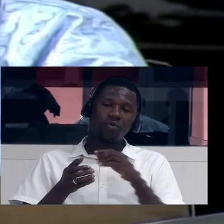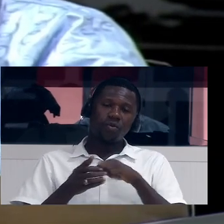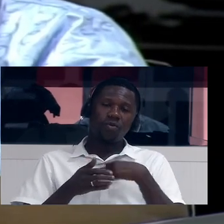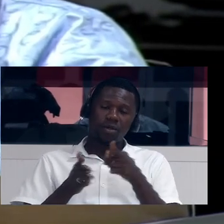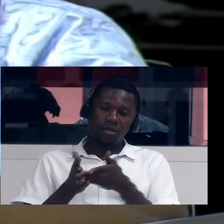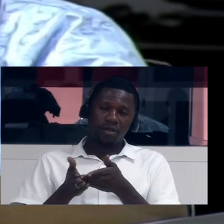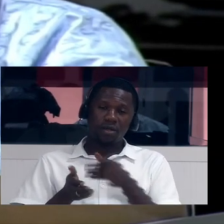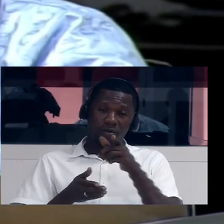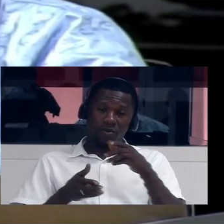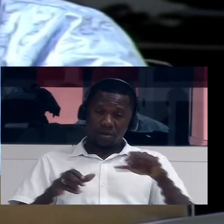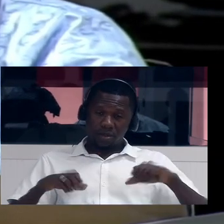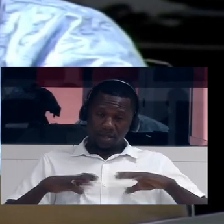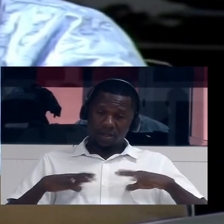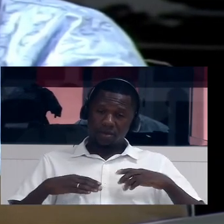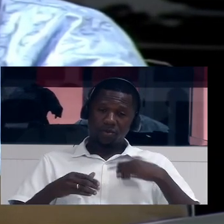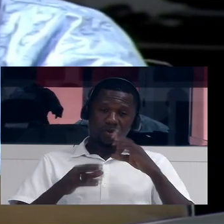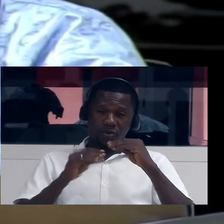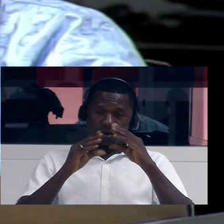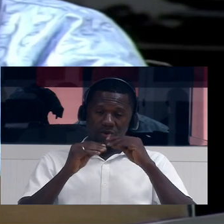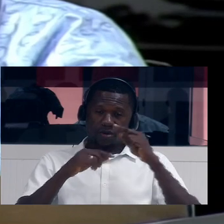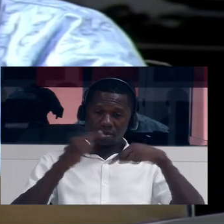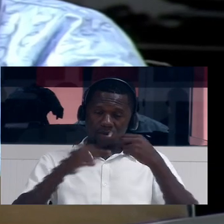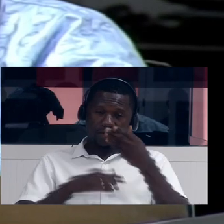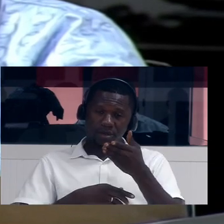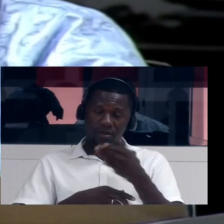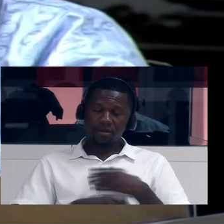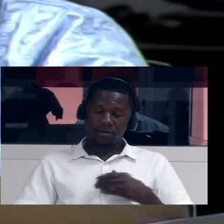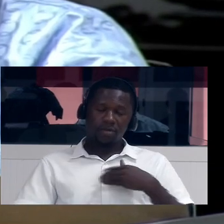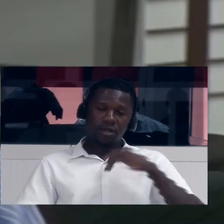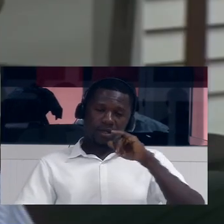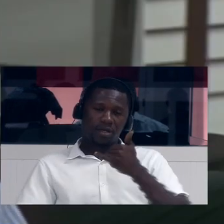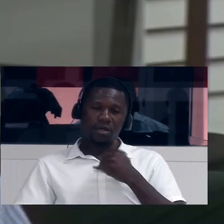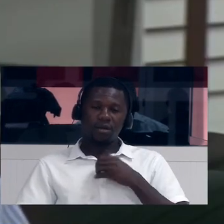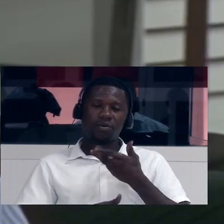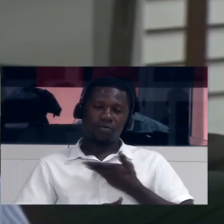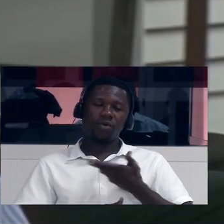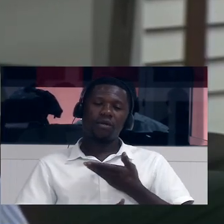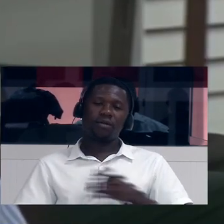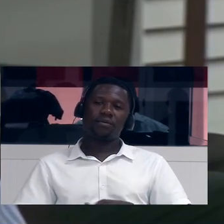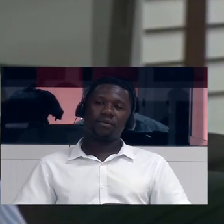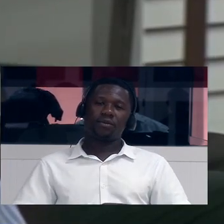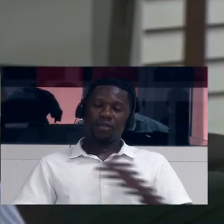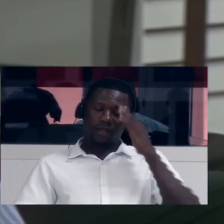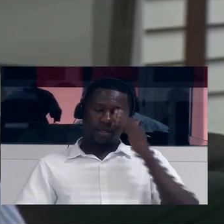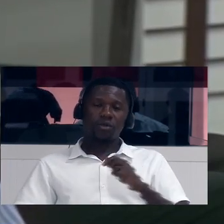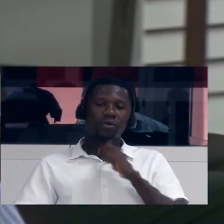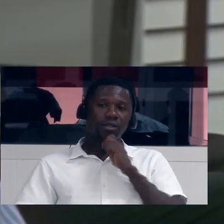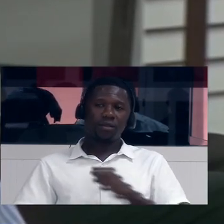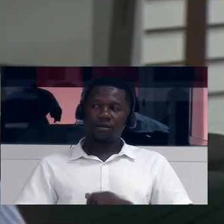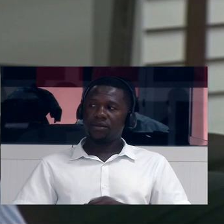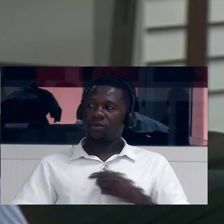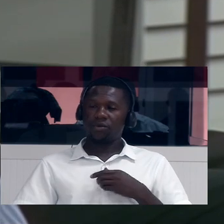Are you ready to talk about them? I'm ready and willing. Thank you, sir. In order to avoid